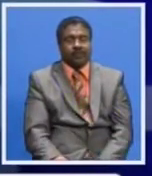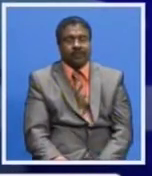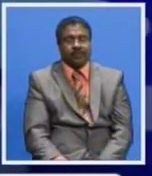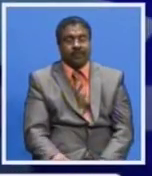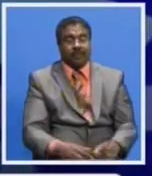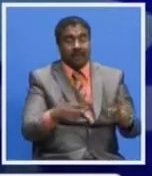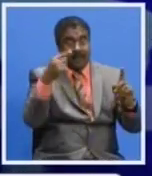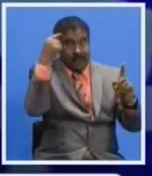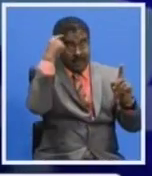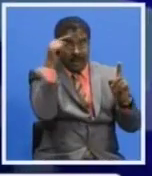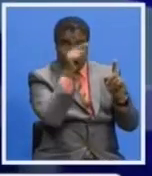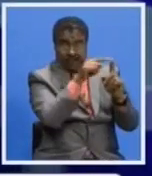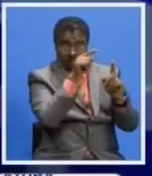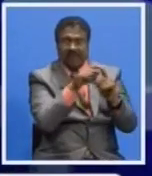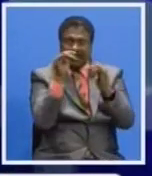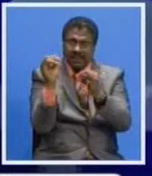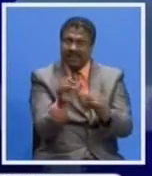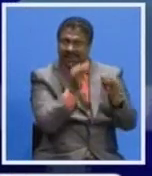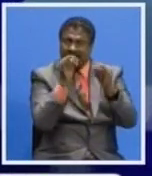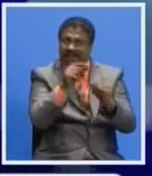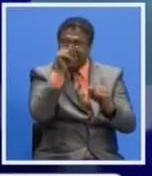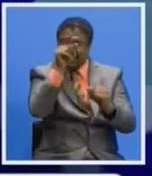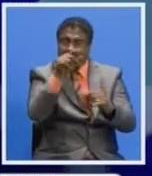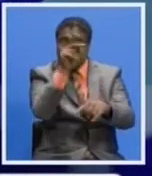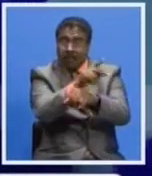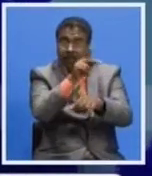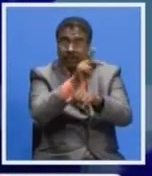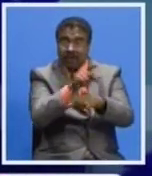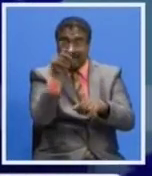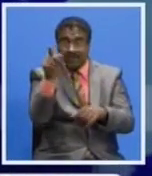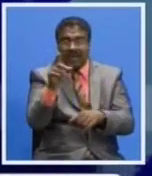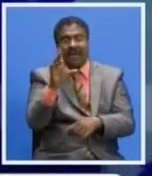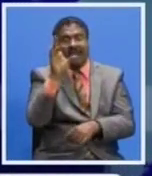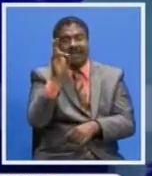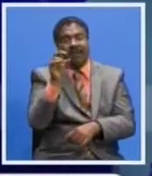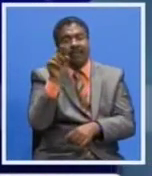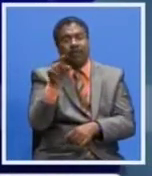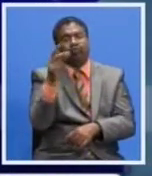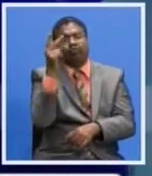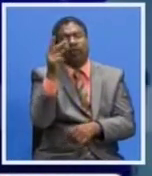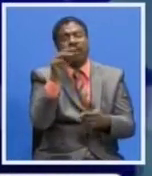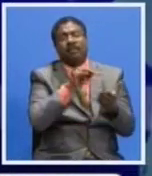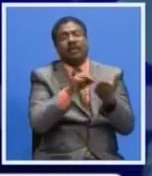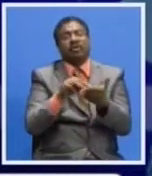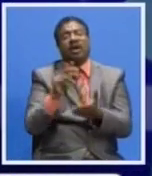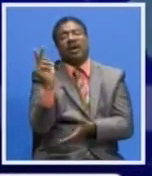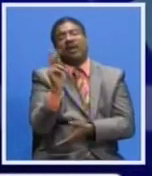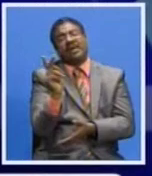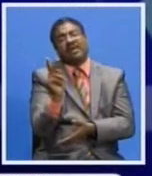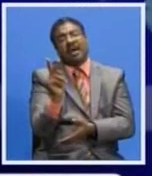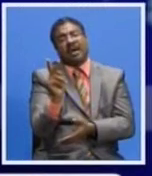Government is implementing the Dundumwezi grid extension project at a cost of 7.2 million kwacha on a stretch of